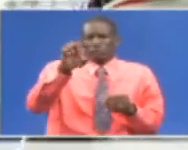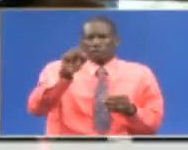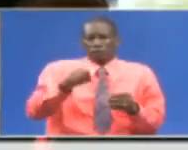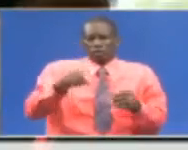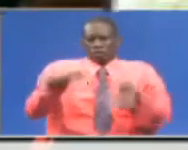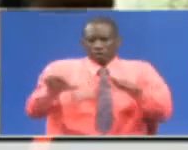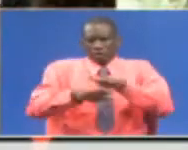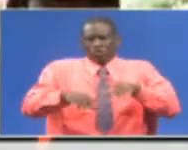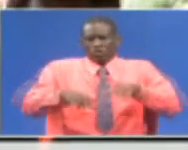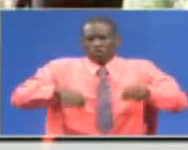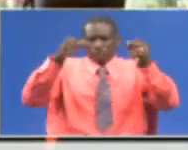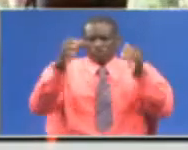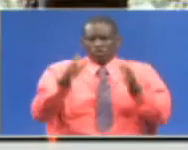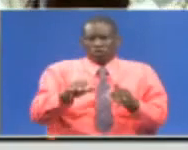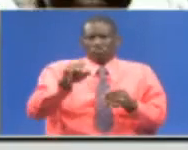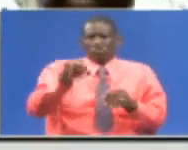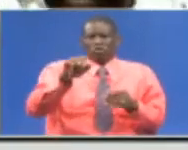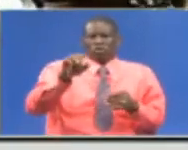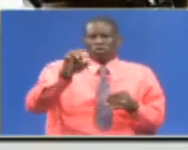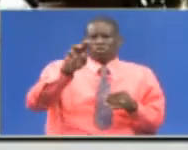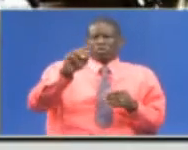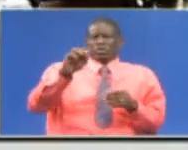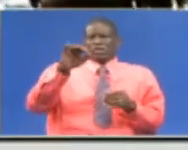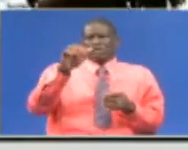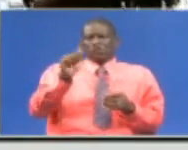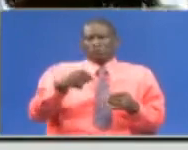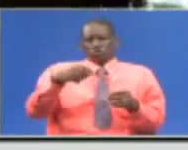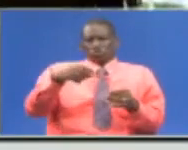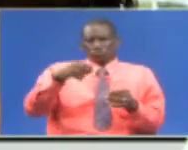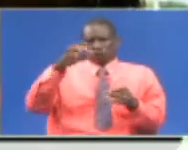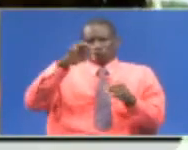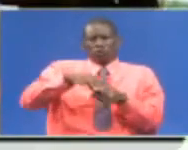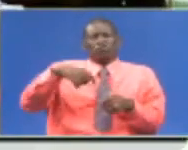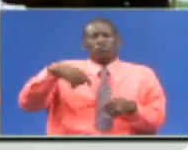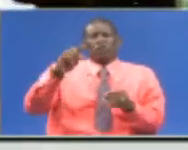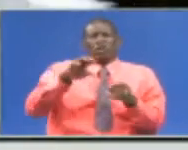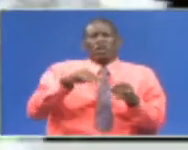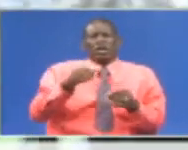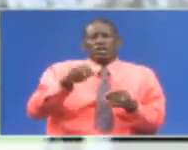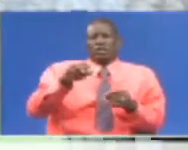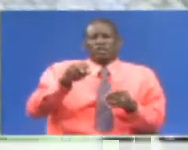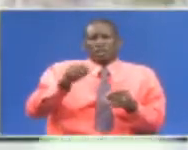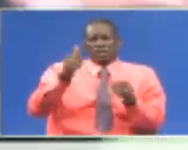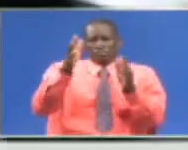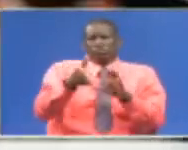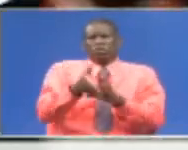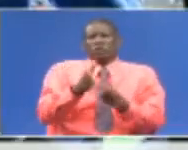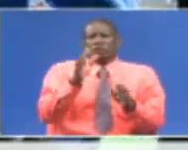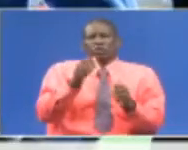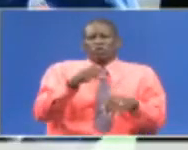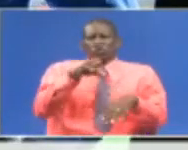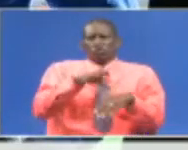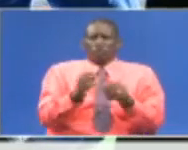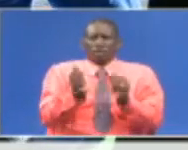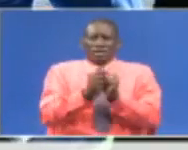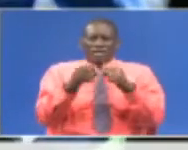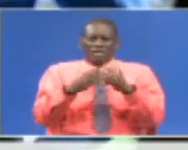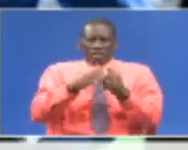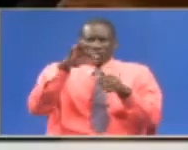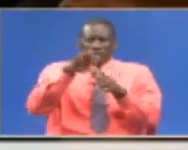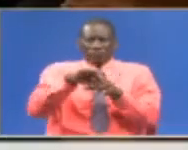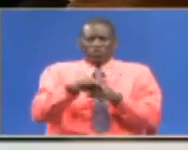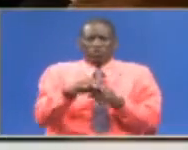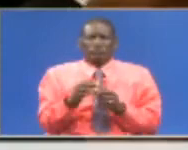chairman Alexander Mutai, who was elected unopposed after upstaging Umbui Ratemo to the role. He secured 19 votes to